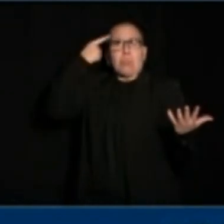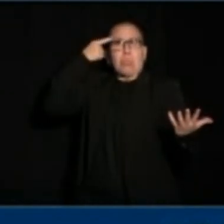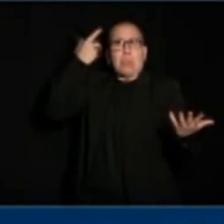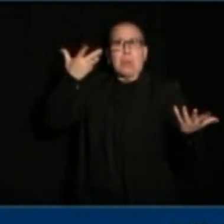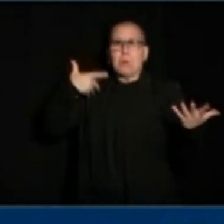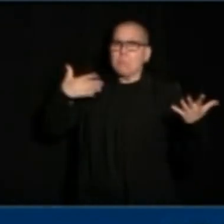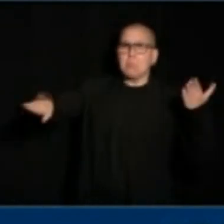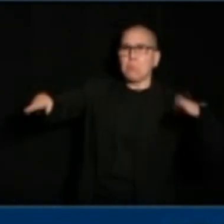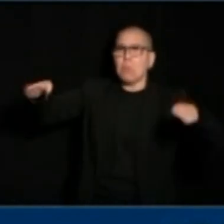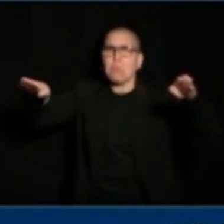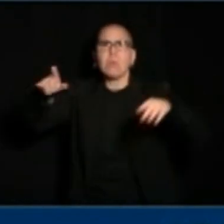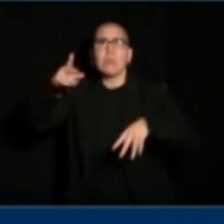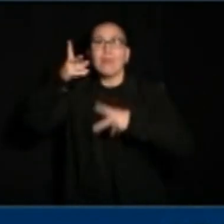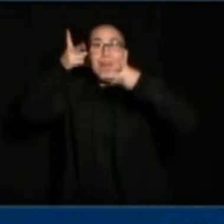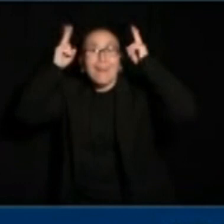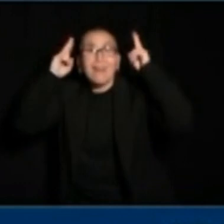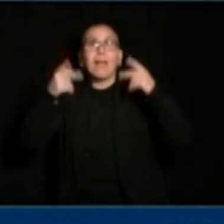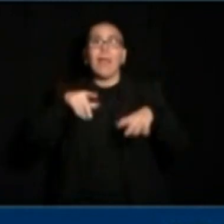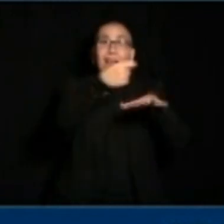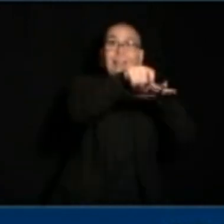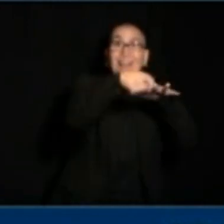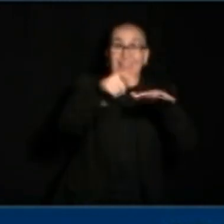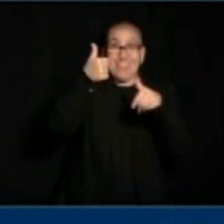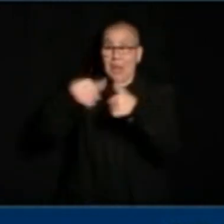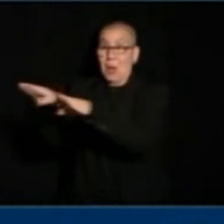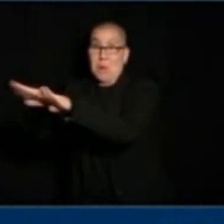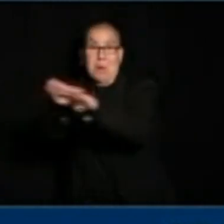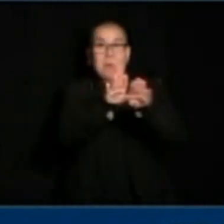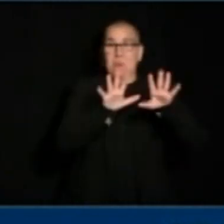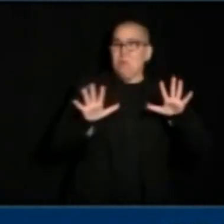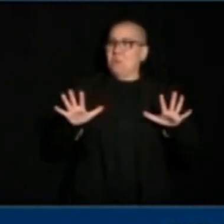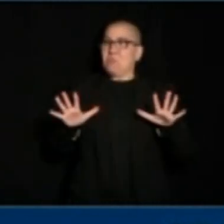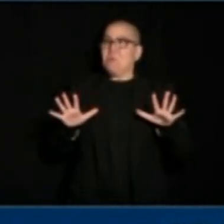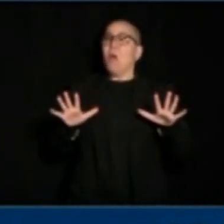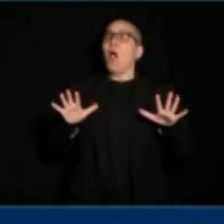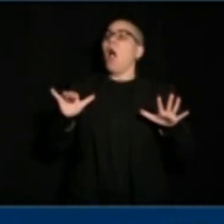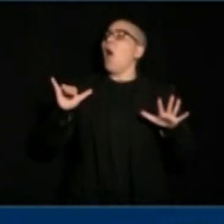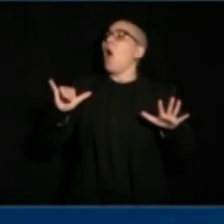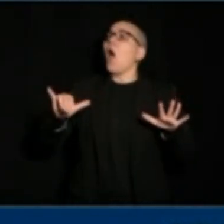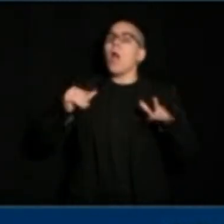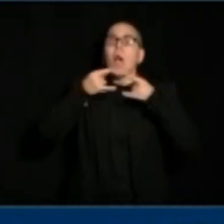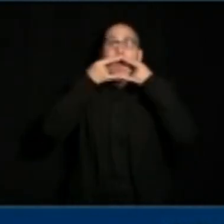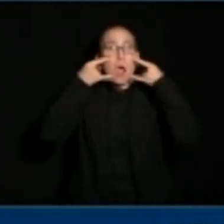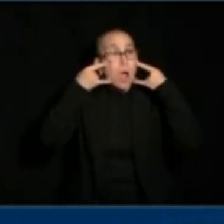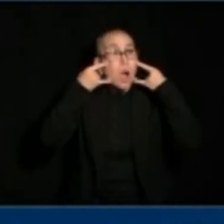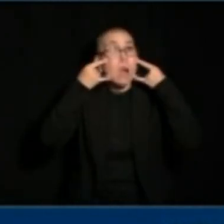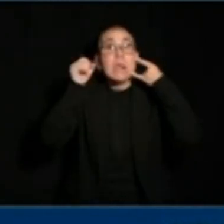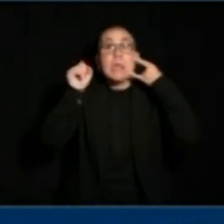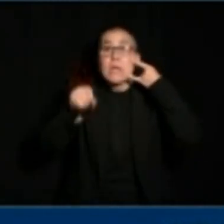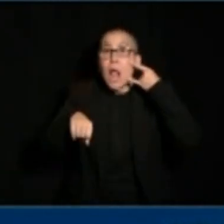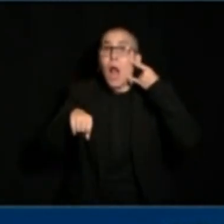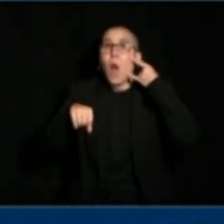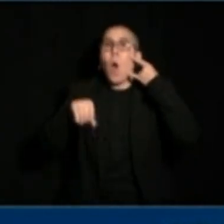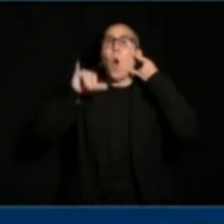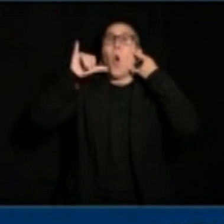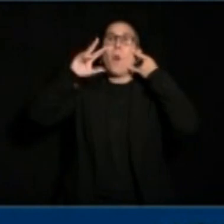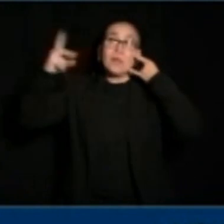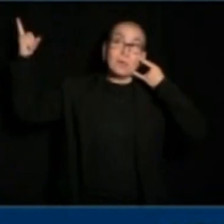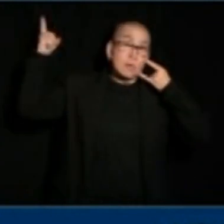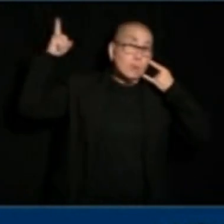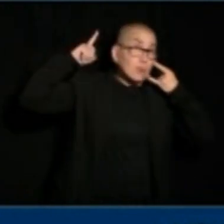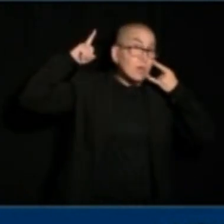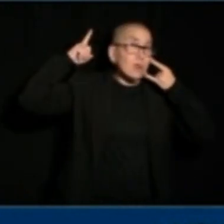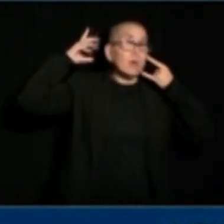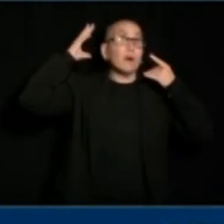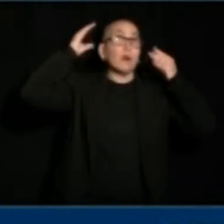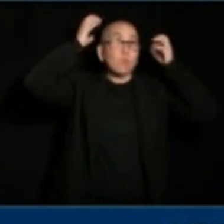your hair cut. What we know now is wearing a mask, proper protective equipment for the folks that are working there, a limited amount